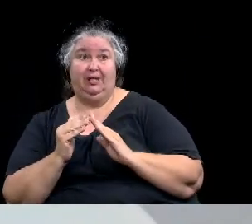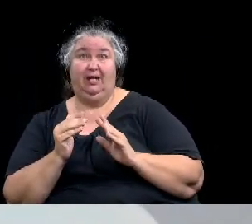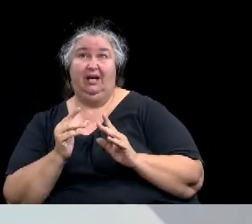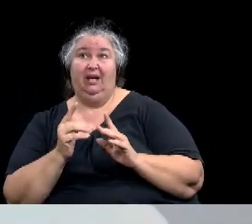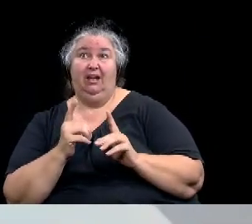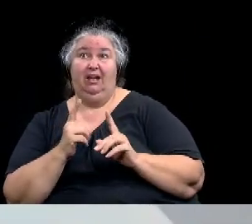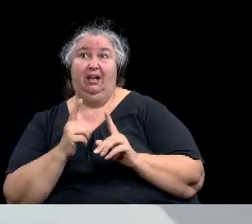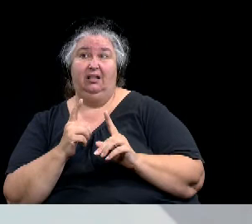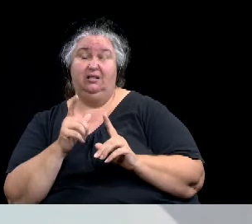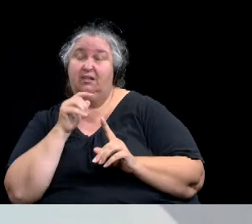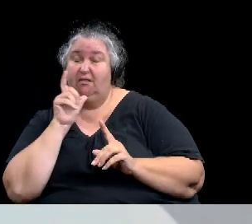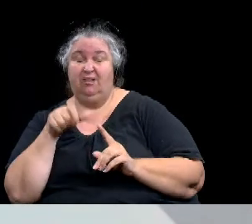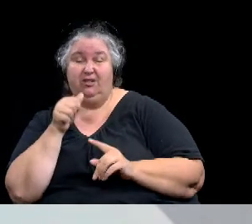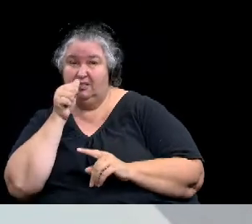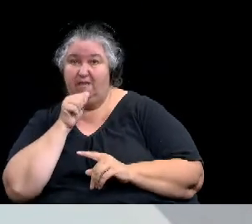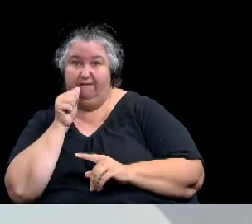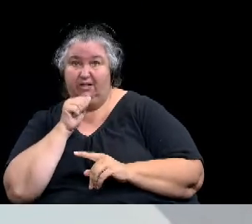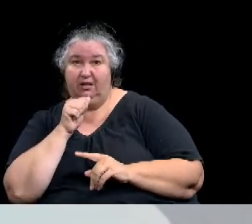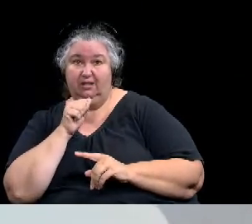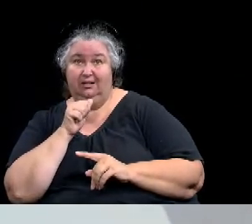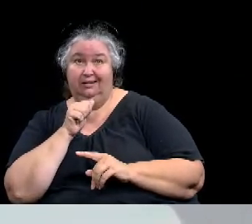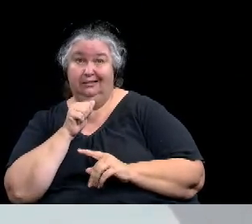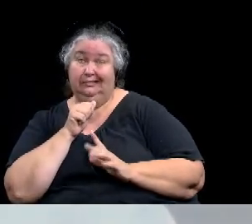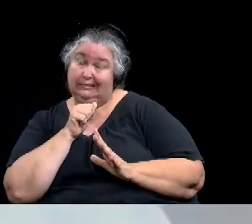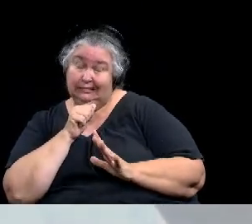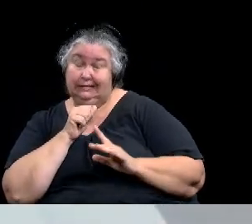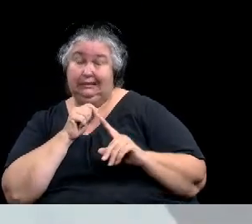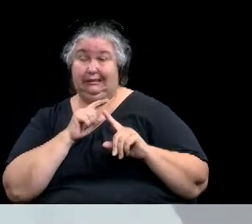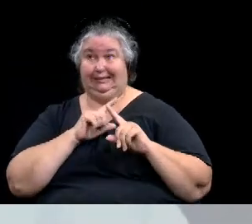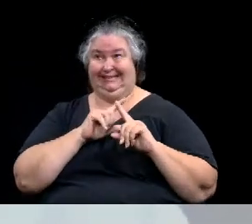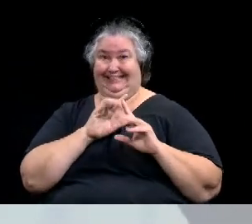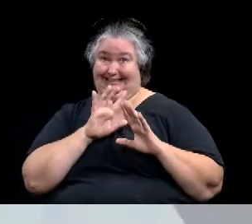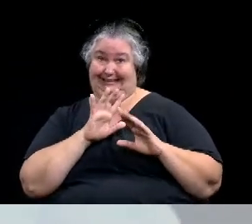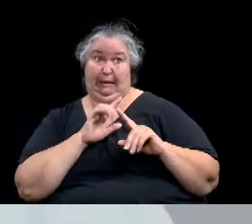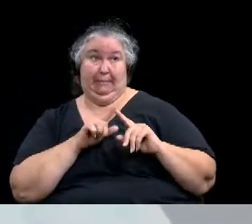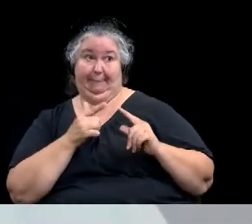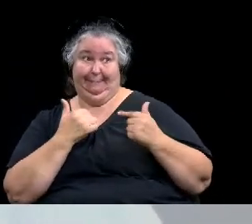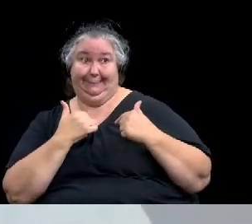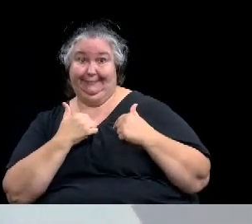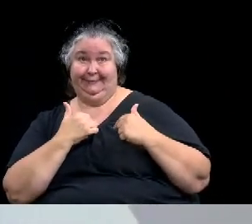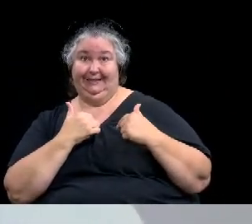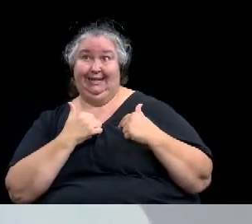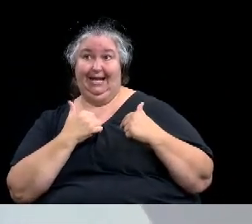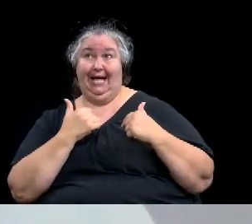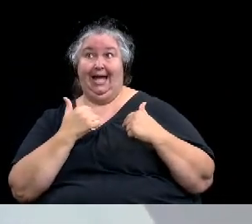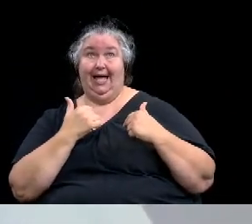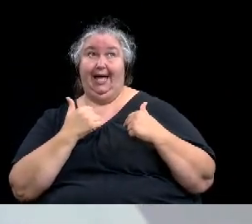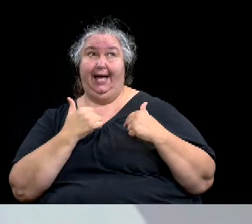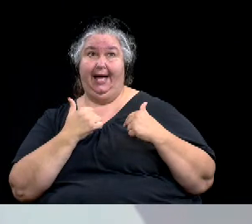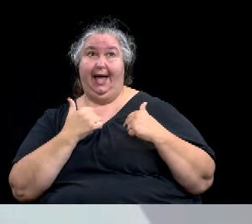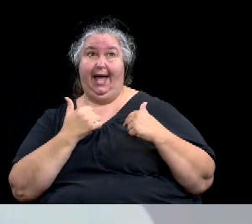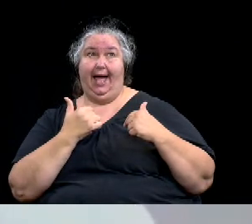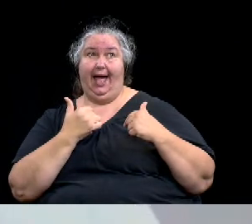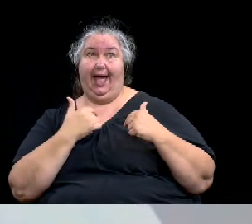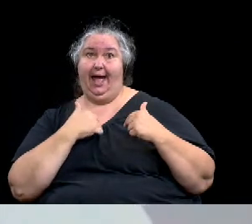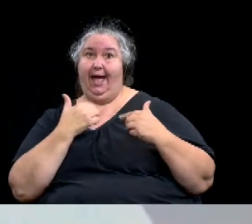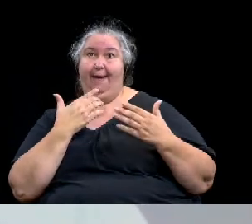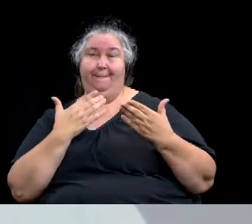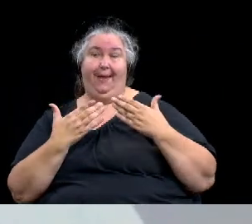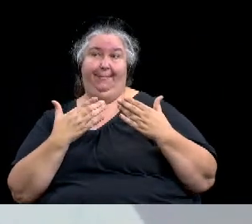suffering. But those like me might run the risk of pushing too